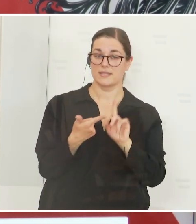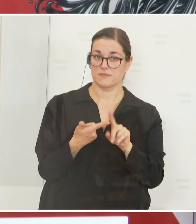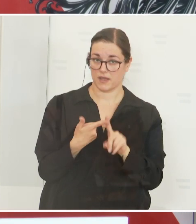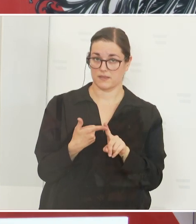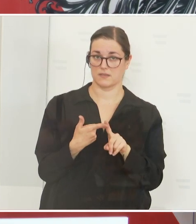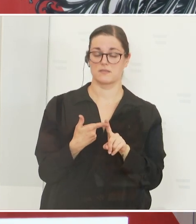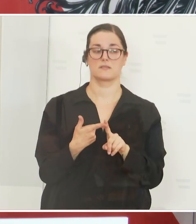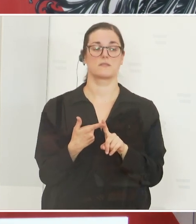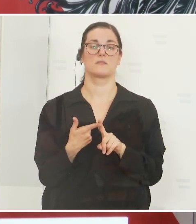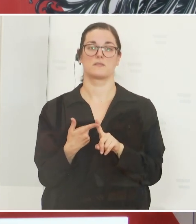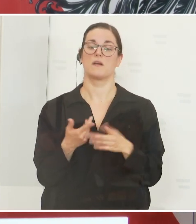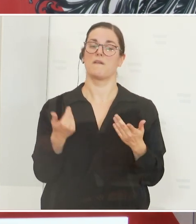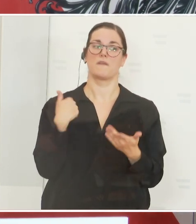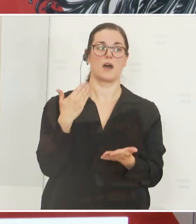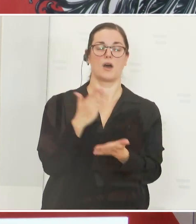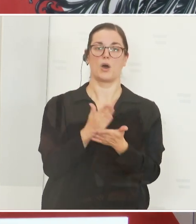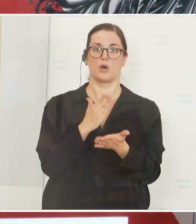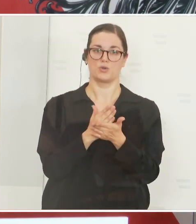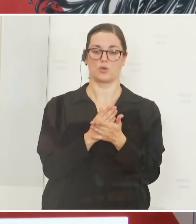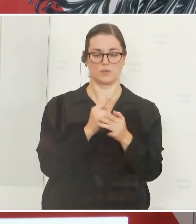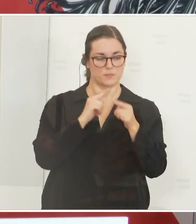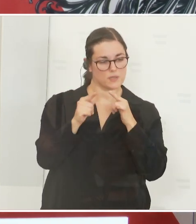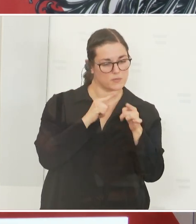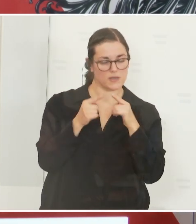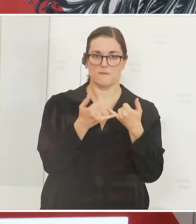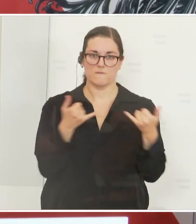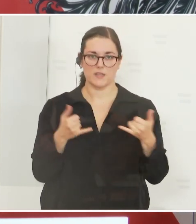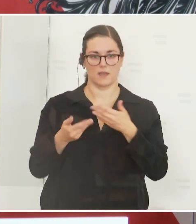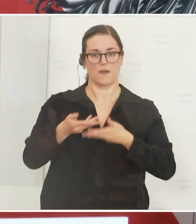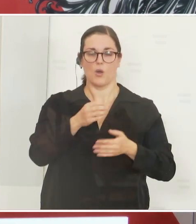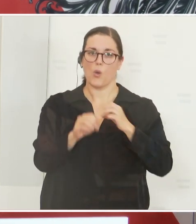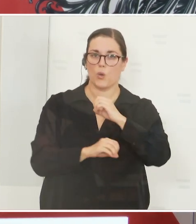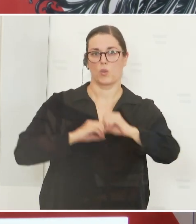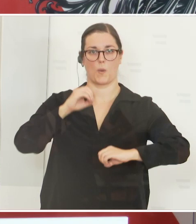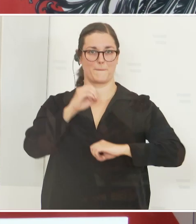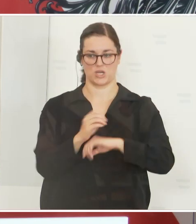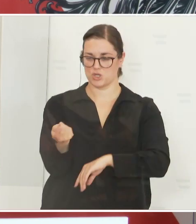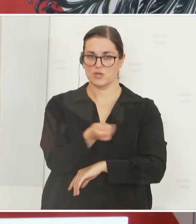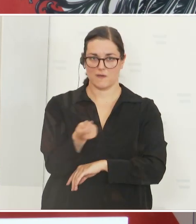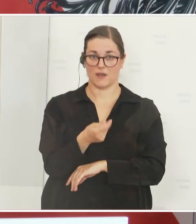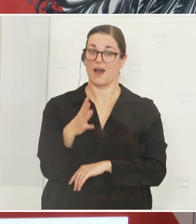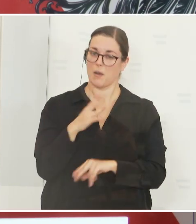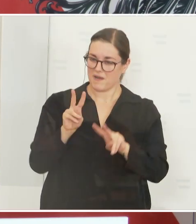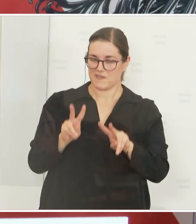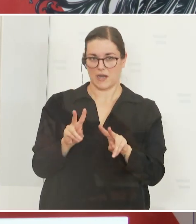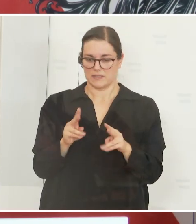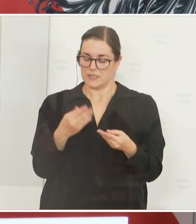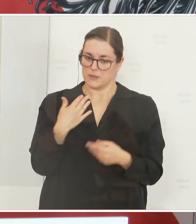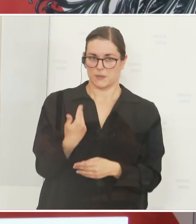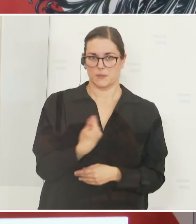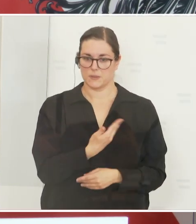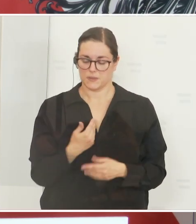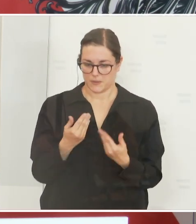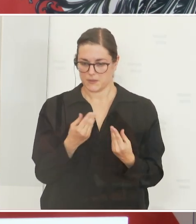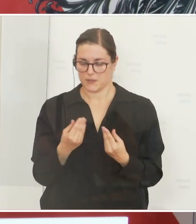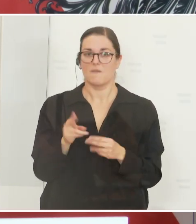we had discussions on economic sanctions. We have imposed economic sanctions, but we have to draw a very thin line. We don't want to hit the people